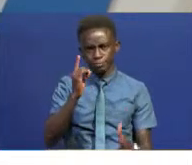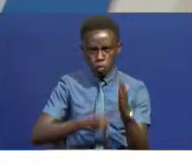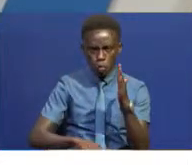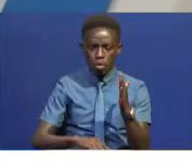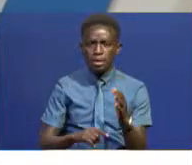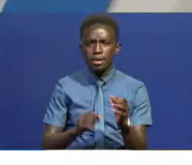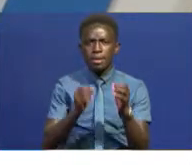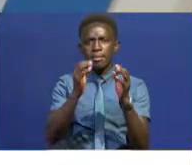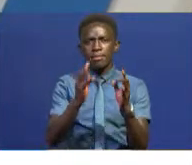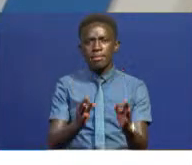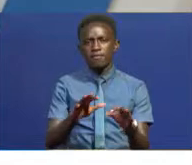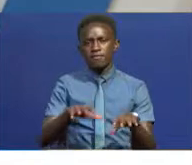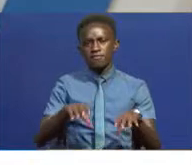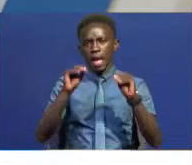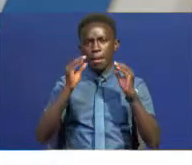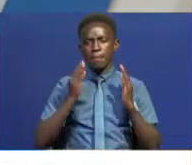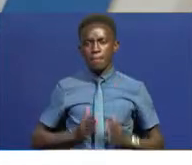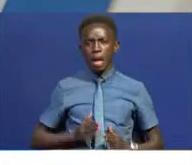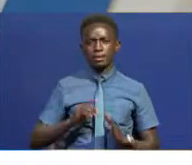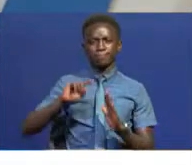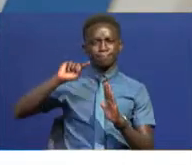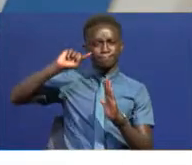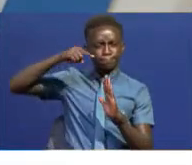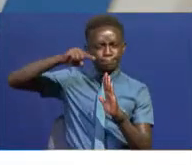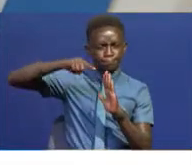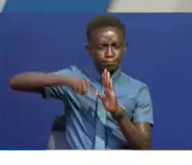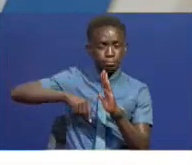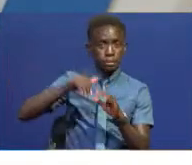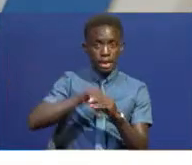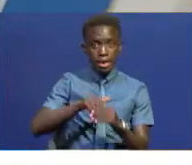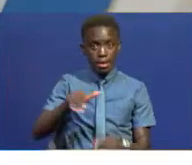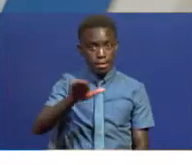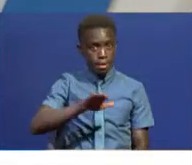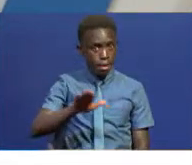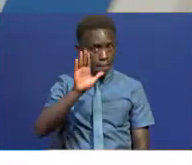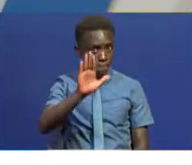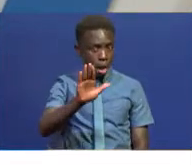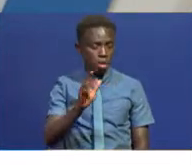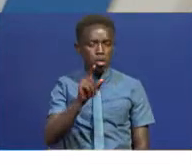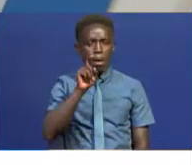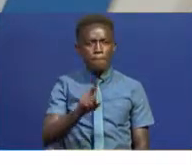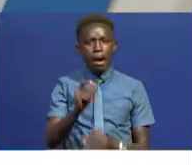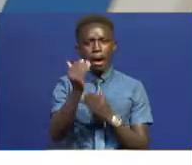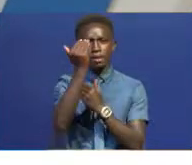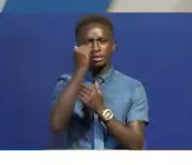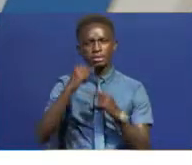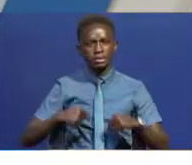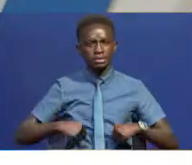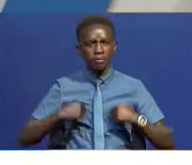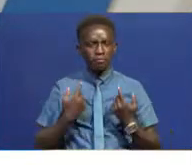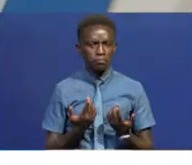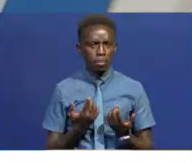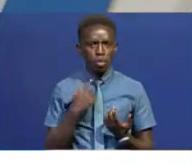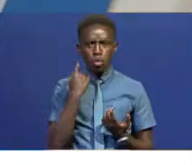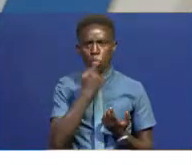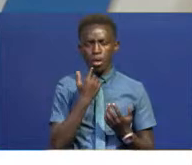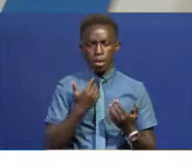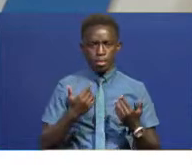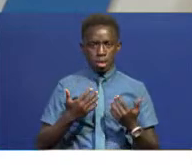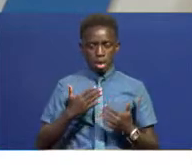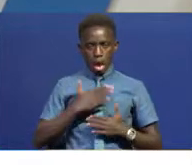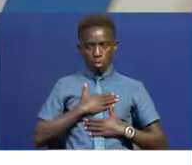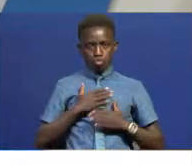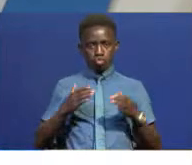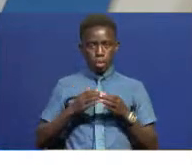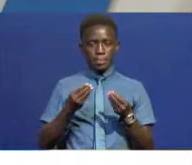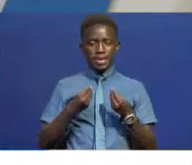somebody carrying out mining within your area, you need to ask yourself, and it is us who has been given that responsibility,